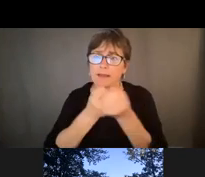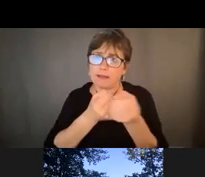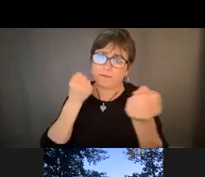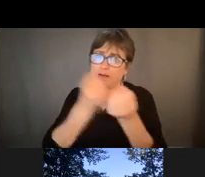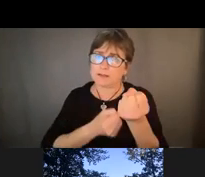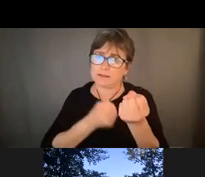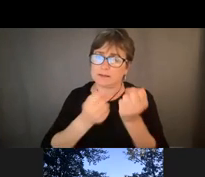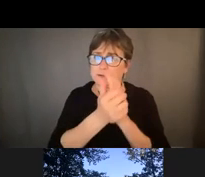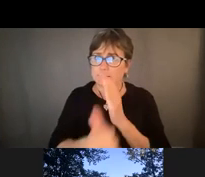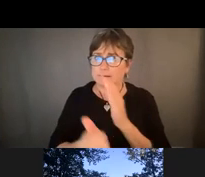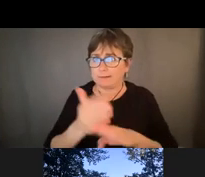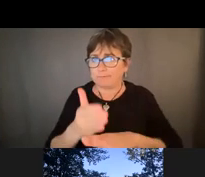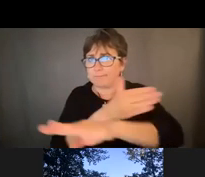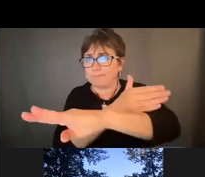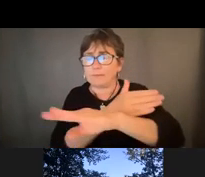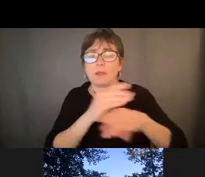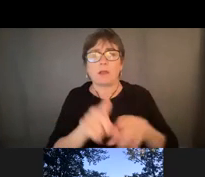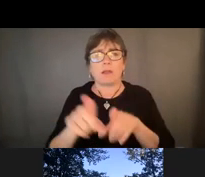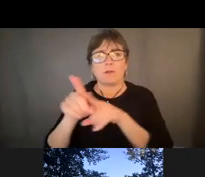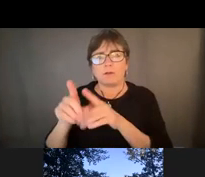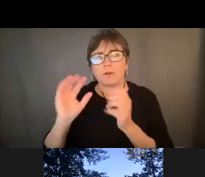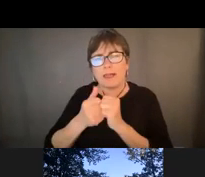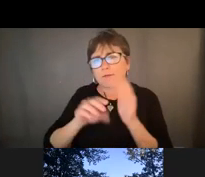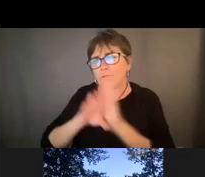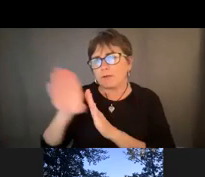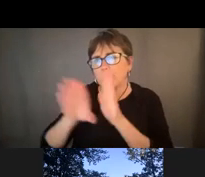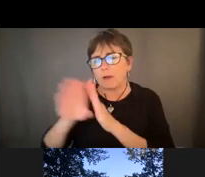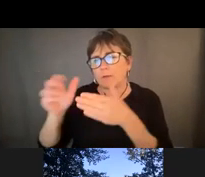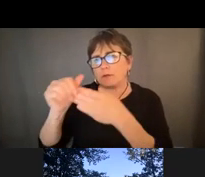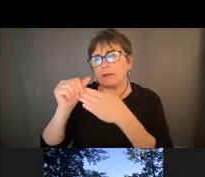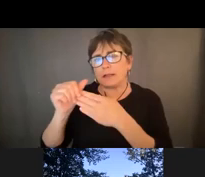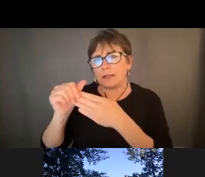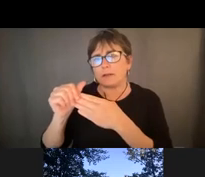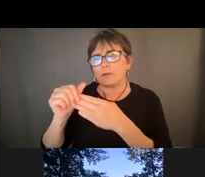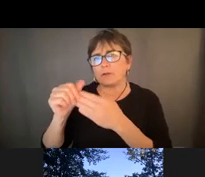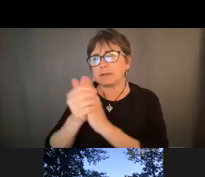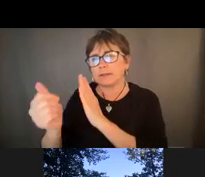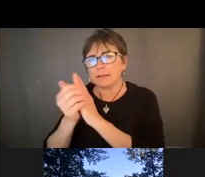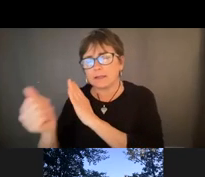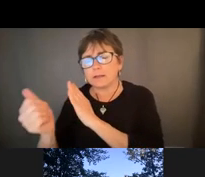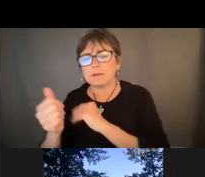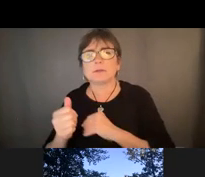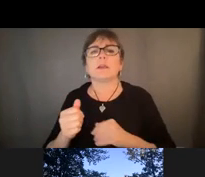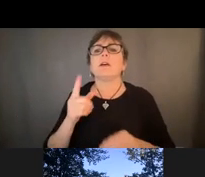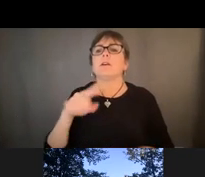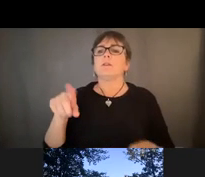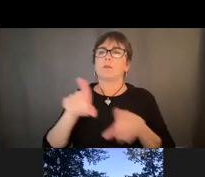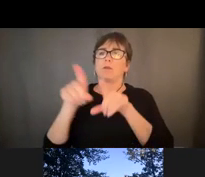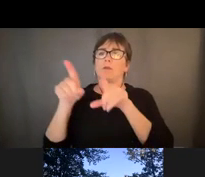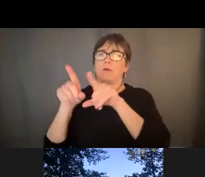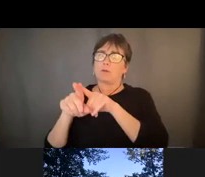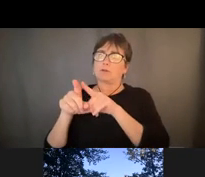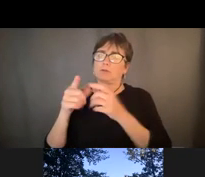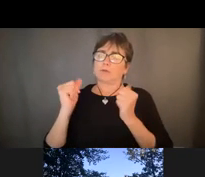to develop their leadership skills. And they're also developing and opportunities for them